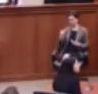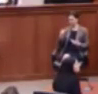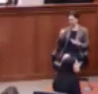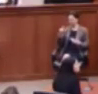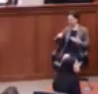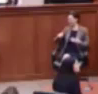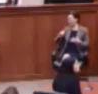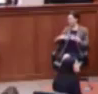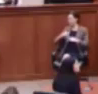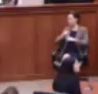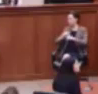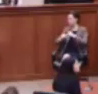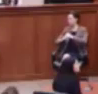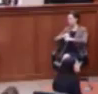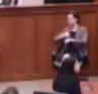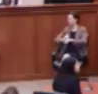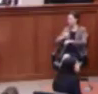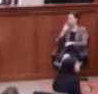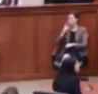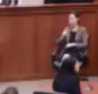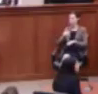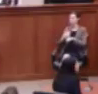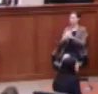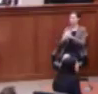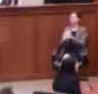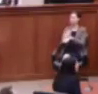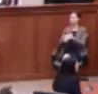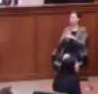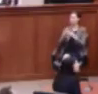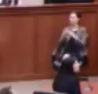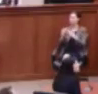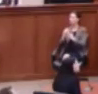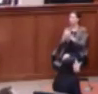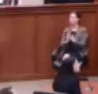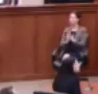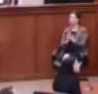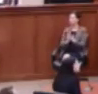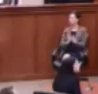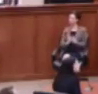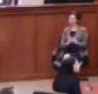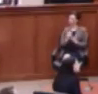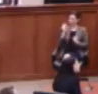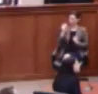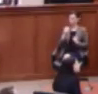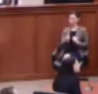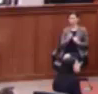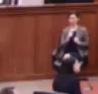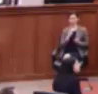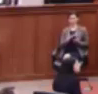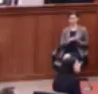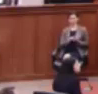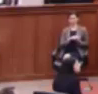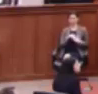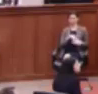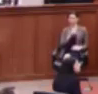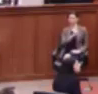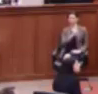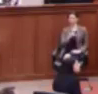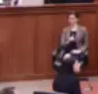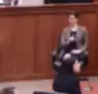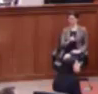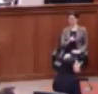need to have in place for virtual courses will look like. So we'll be using one of our schools in